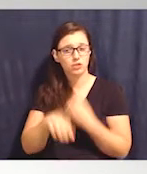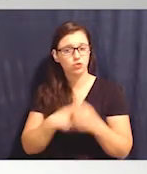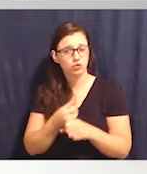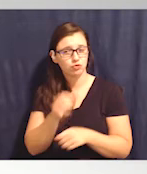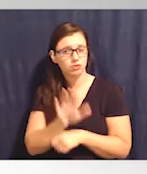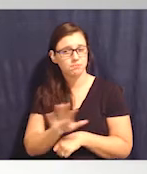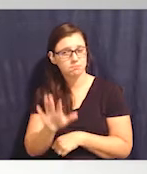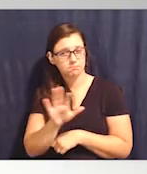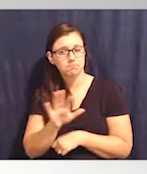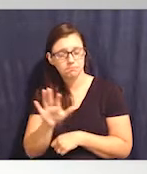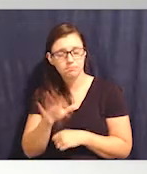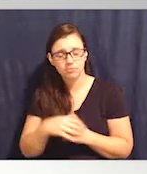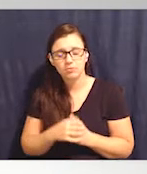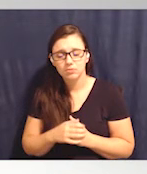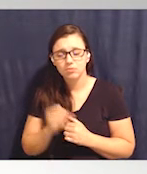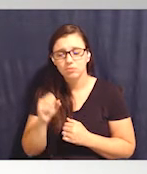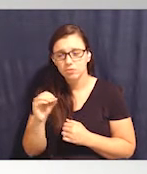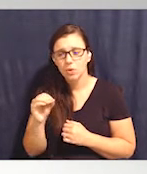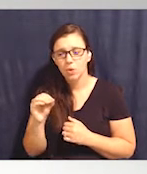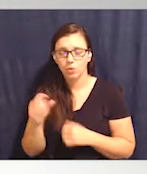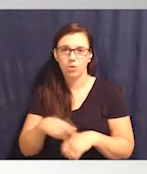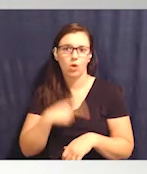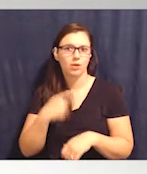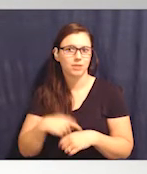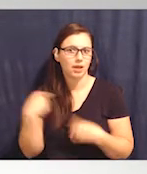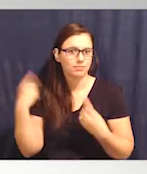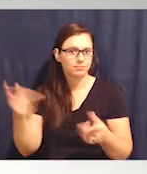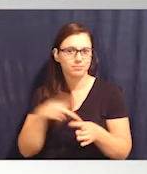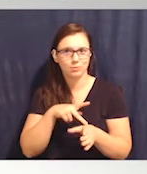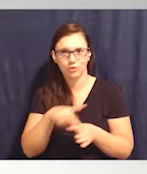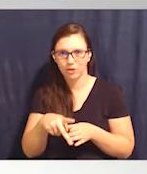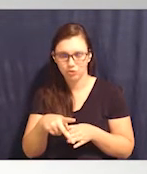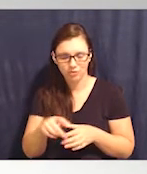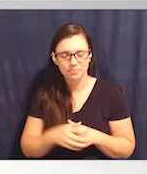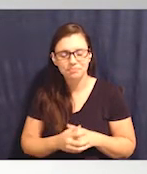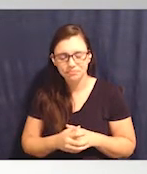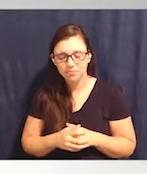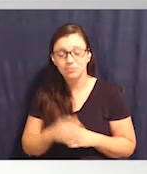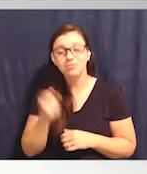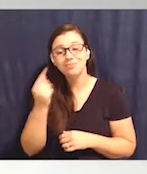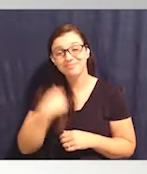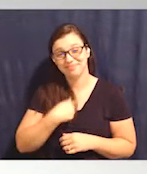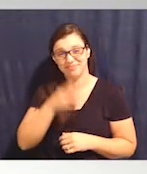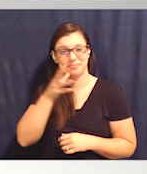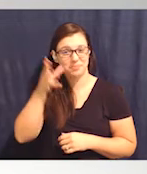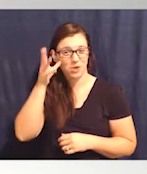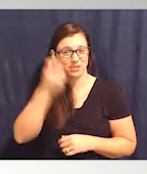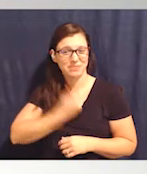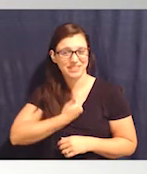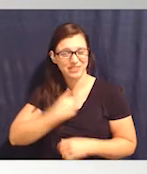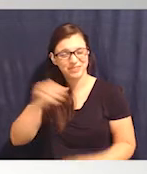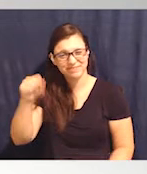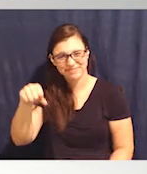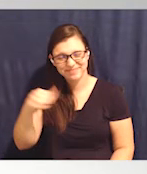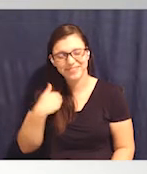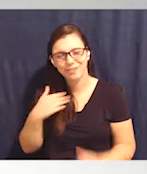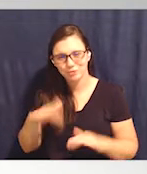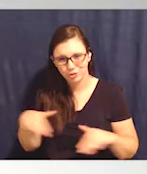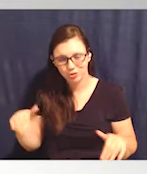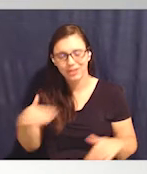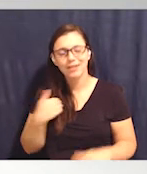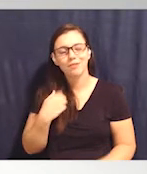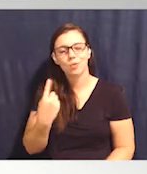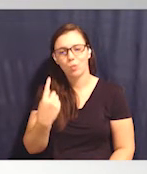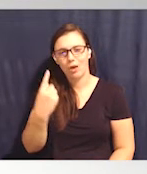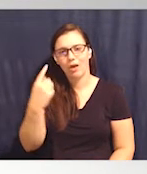So long time professionally. I am a parent myself. I have a young man who